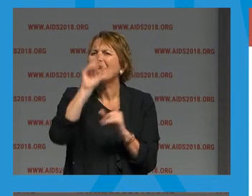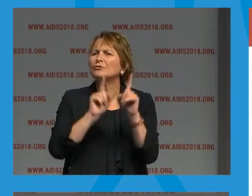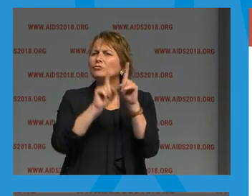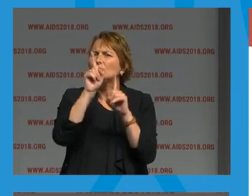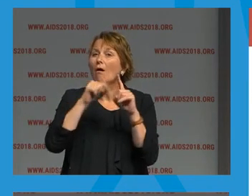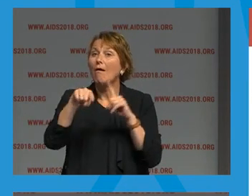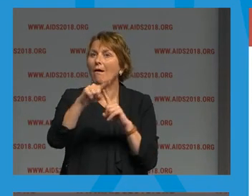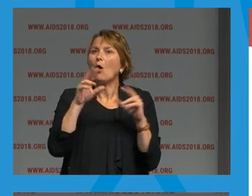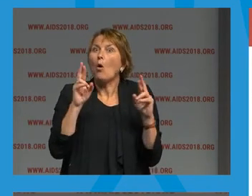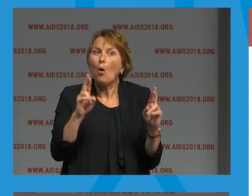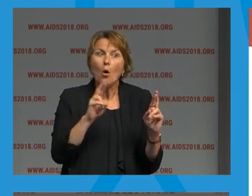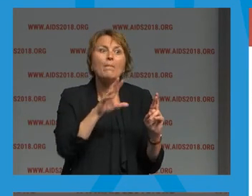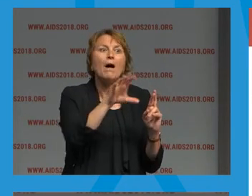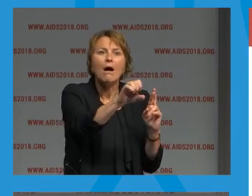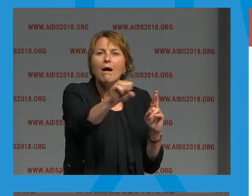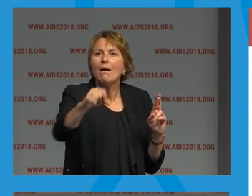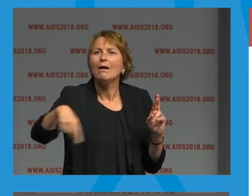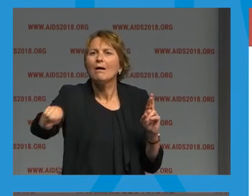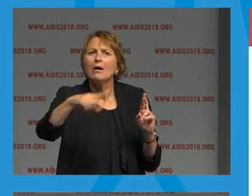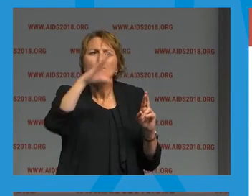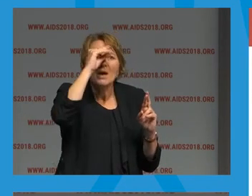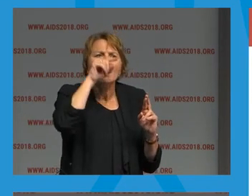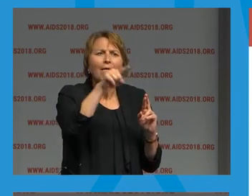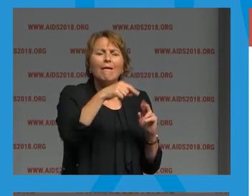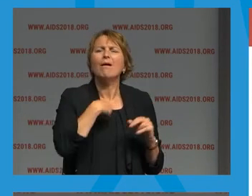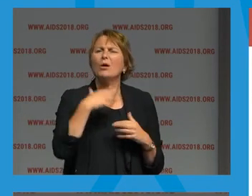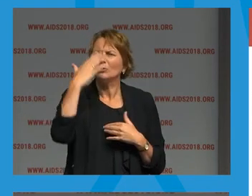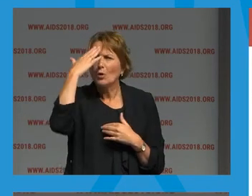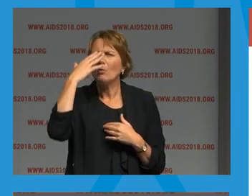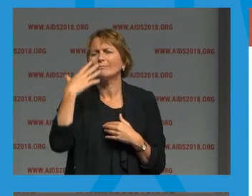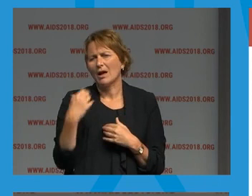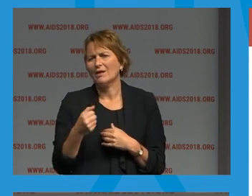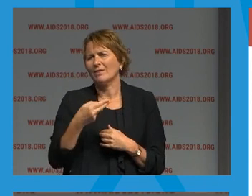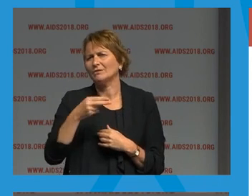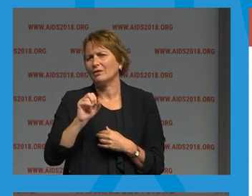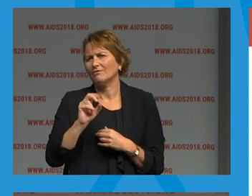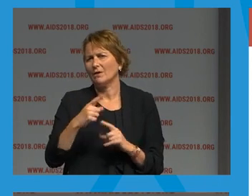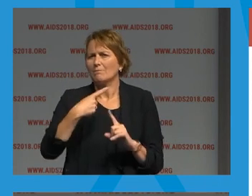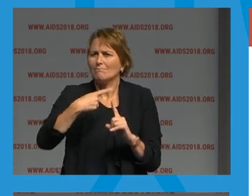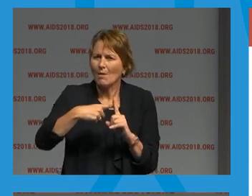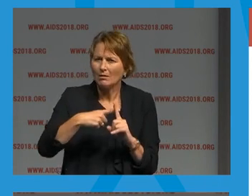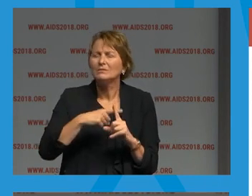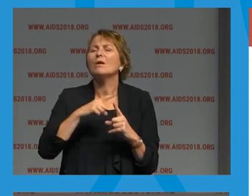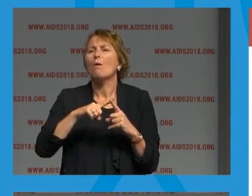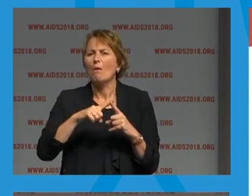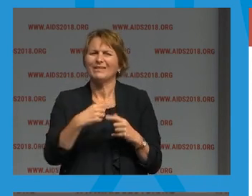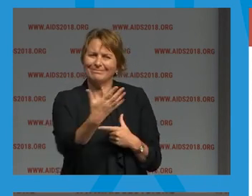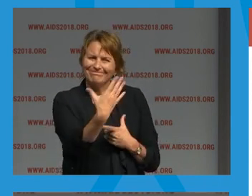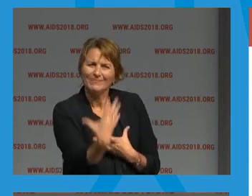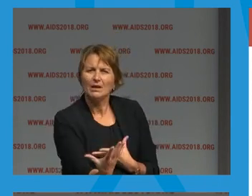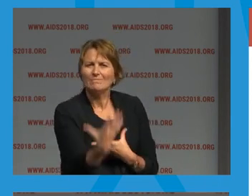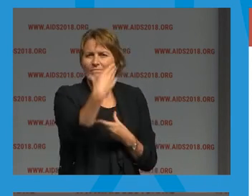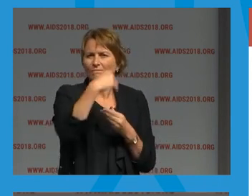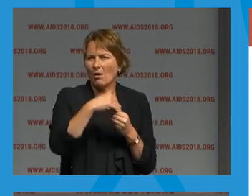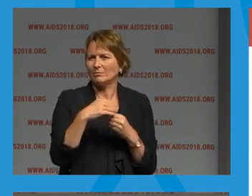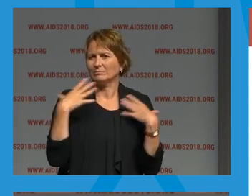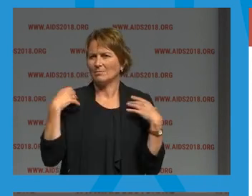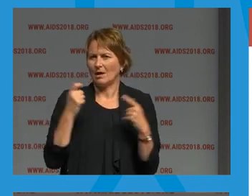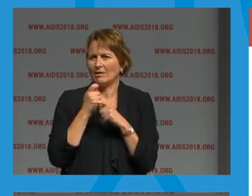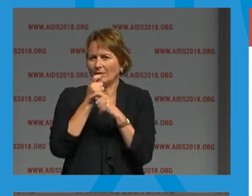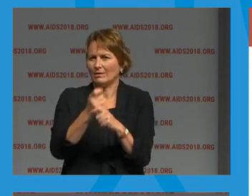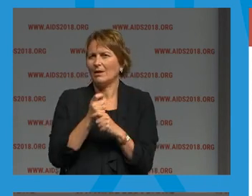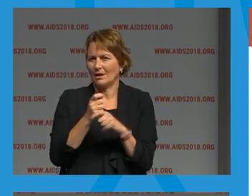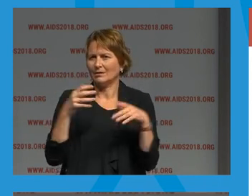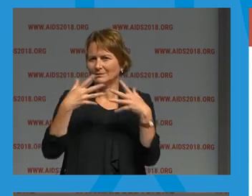well men or perceive themselves to be well yet are HIV positive into the healthcare delivery system. This is our treatment